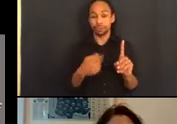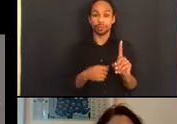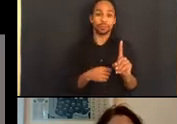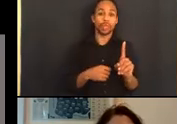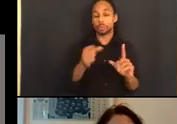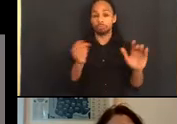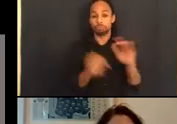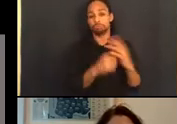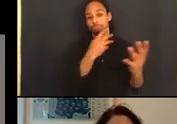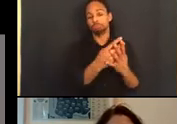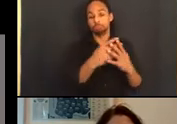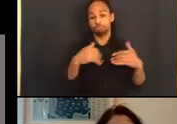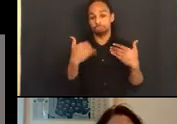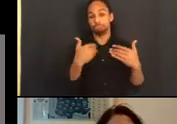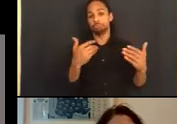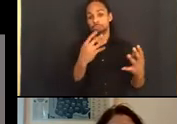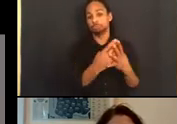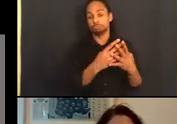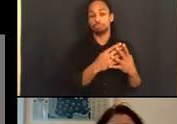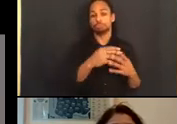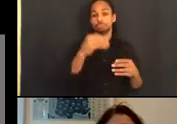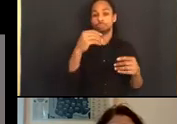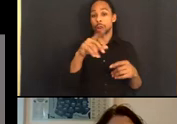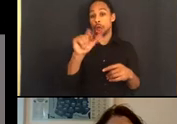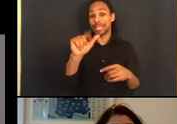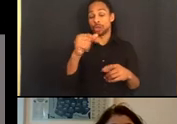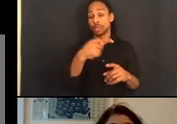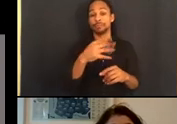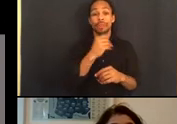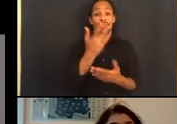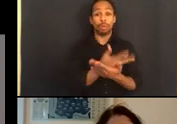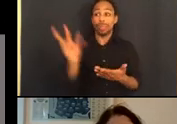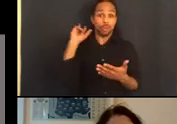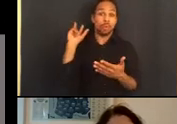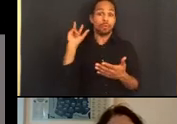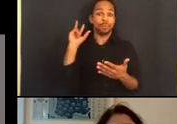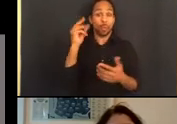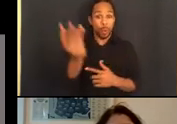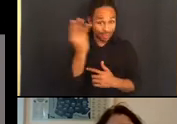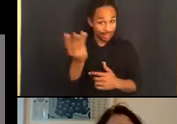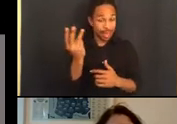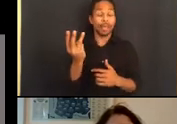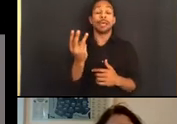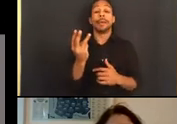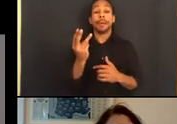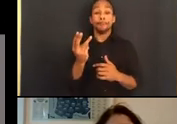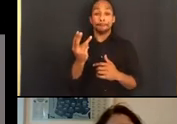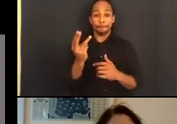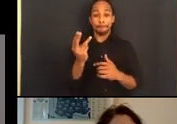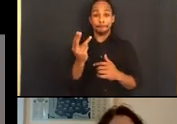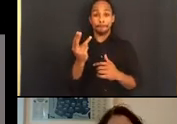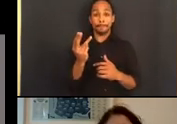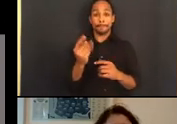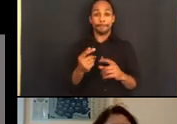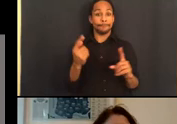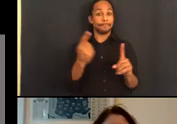hall in Los Angeles, and about 3 weeks ago, it was actually on a Wednesday, 3 weeks ago, she